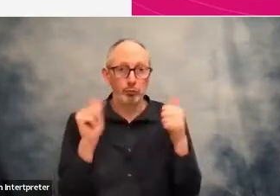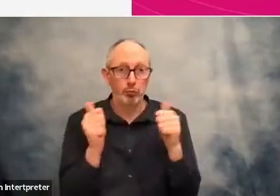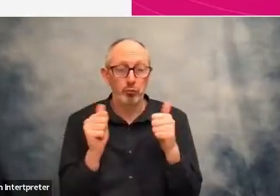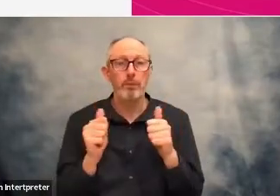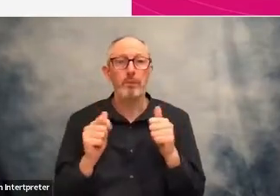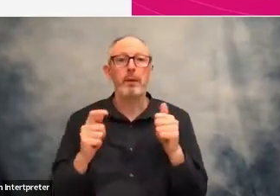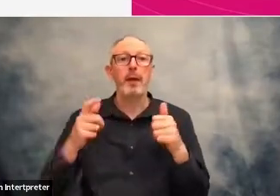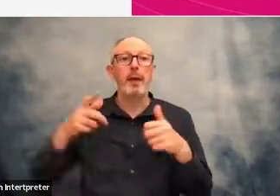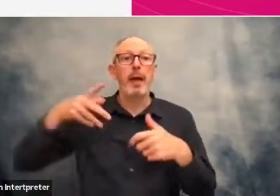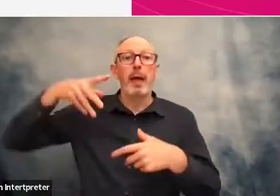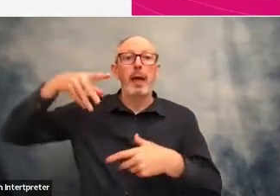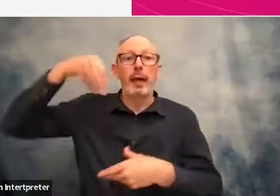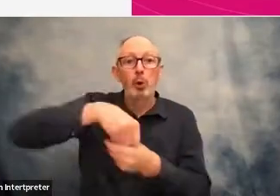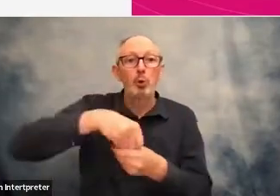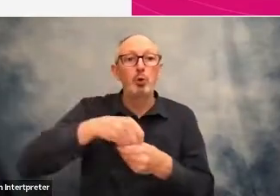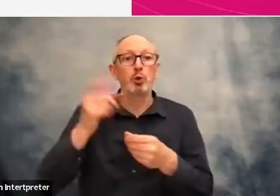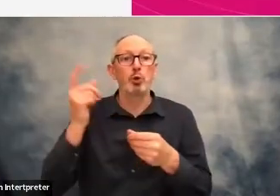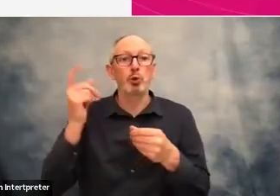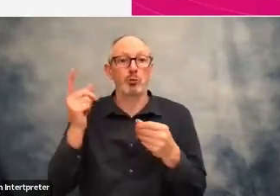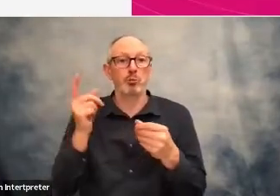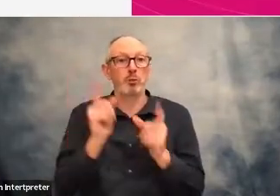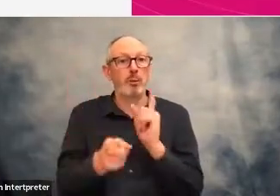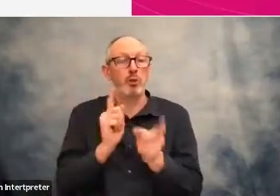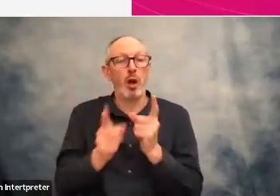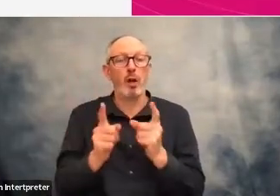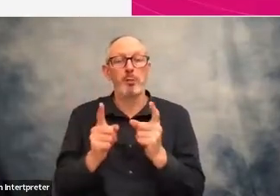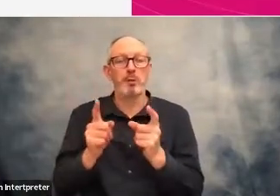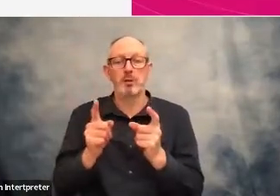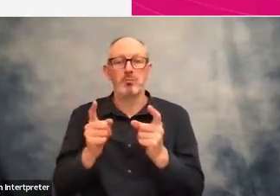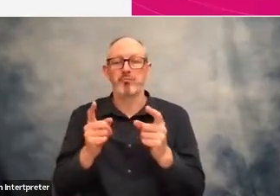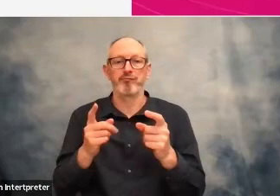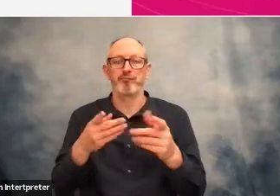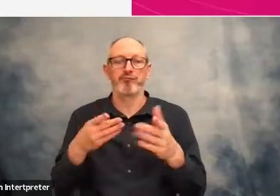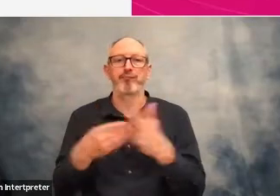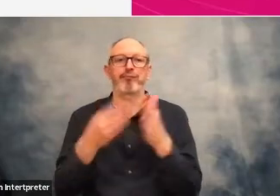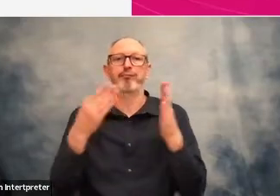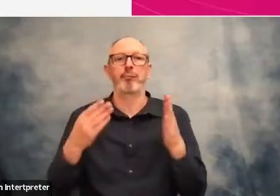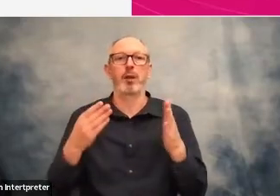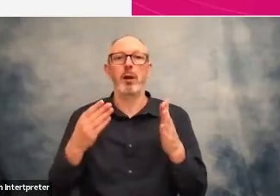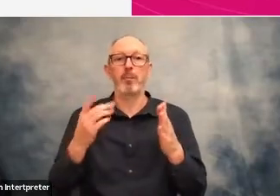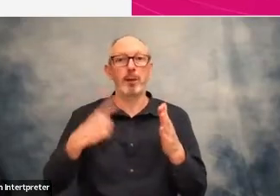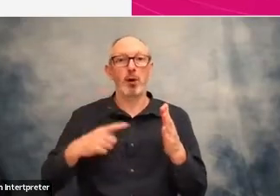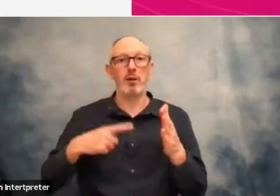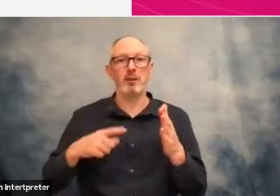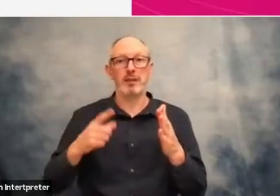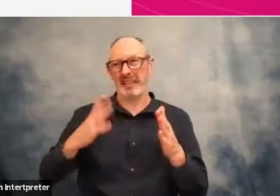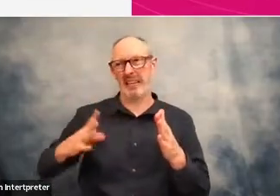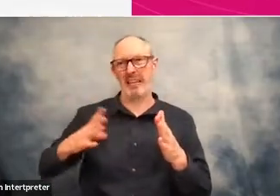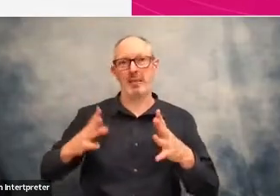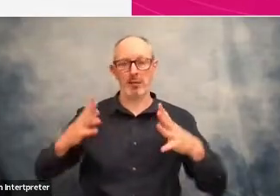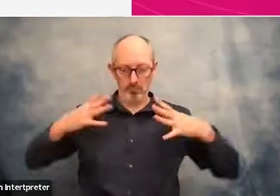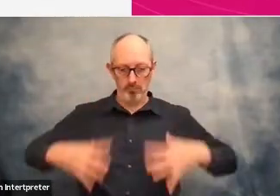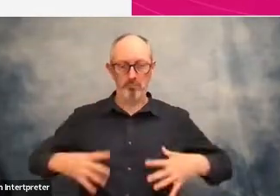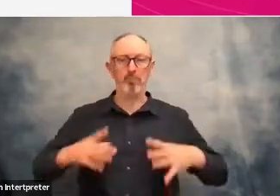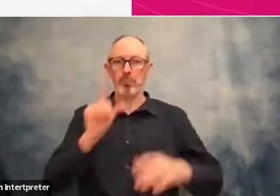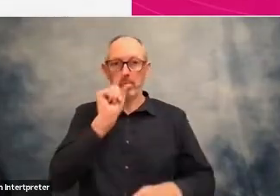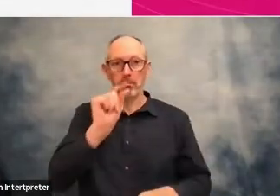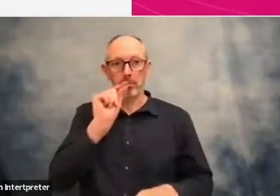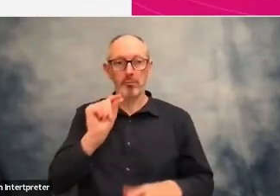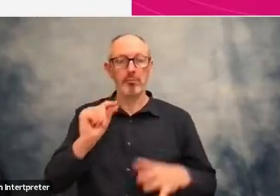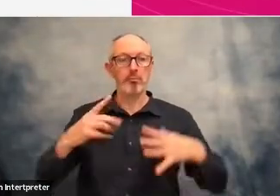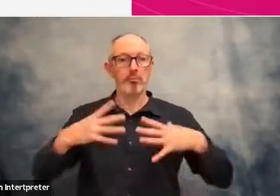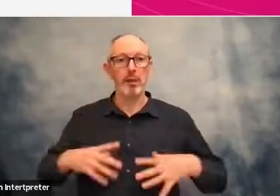and independence are compromised by a world that was designed for a permanently able body. But our reality is that physical access can break down across